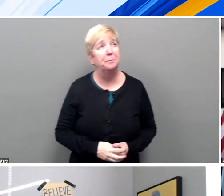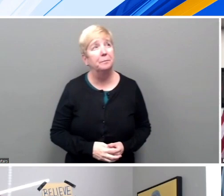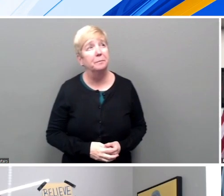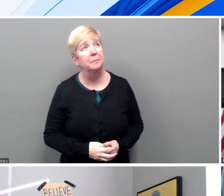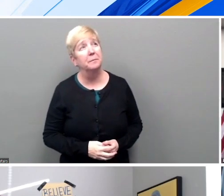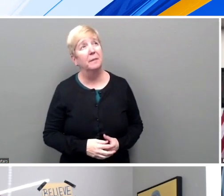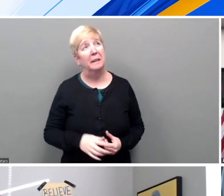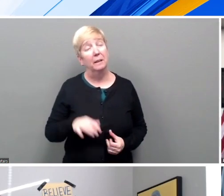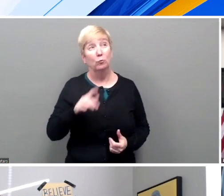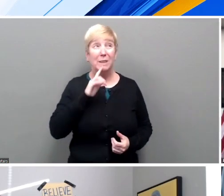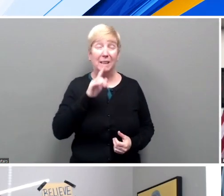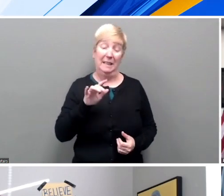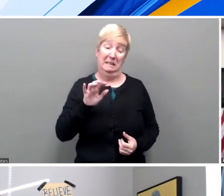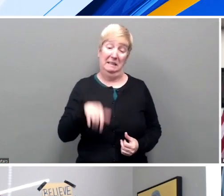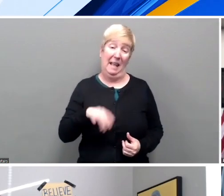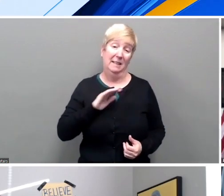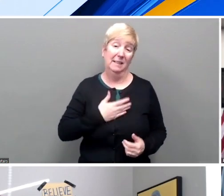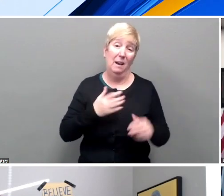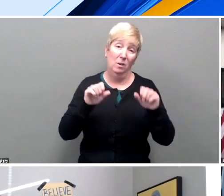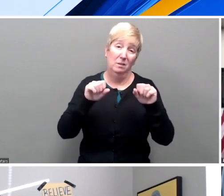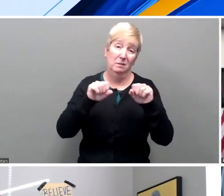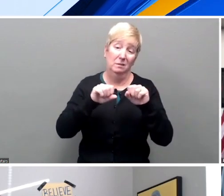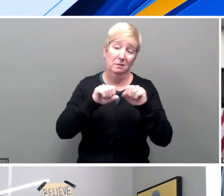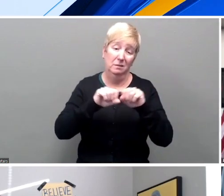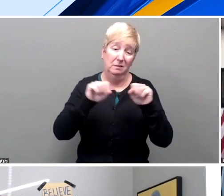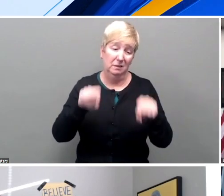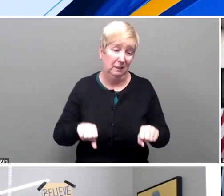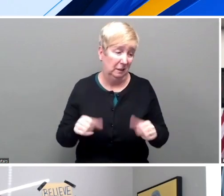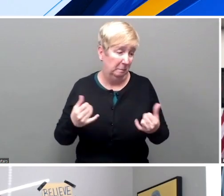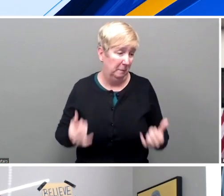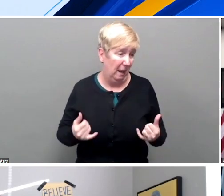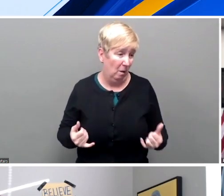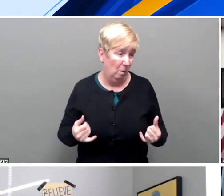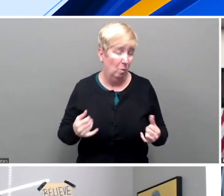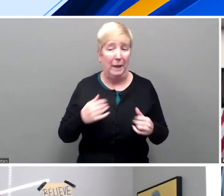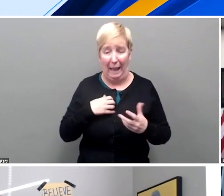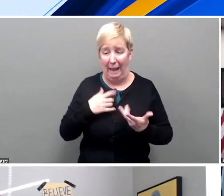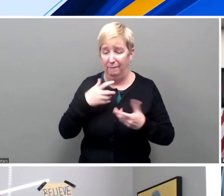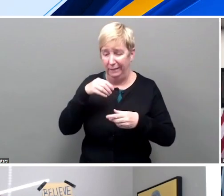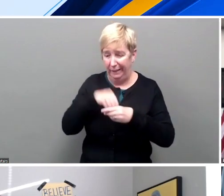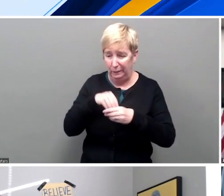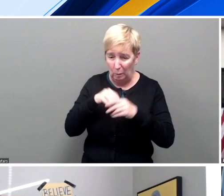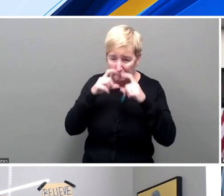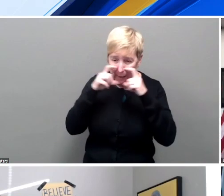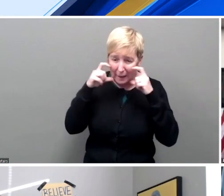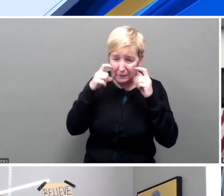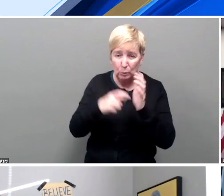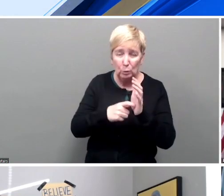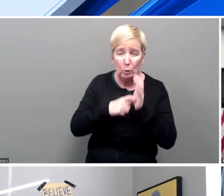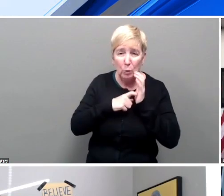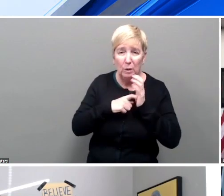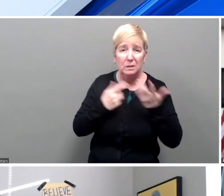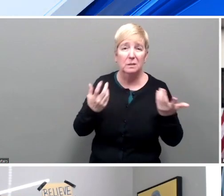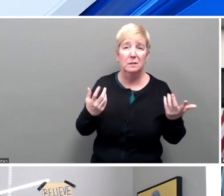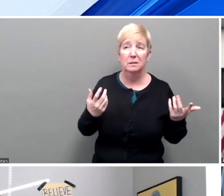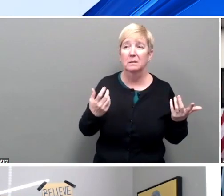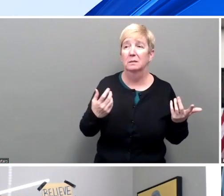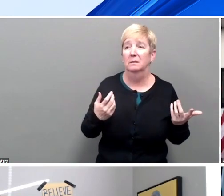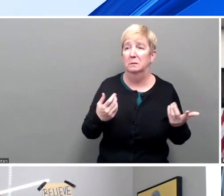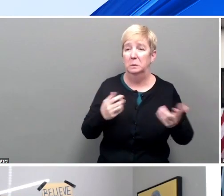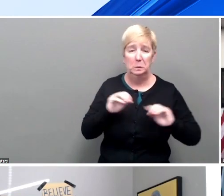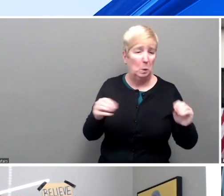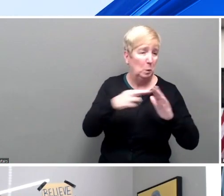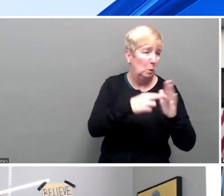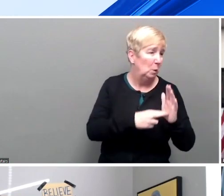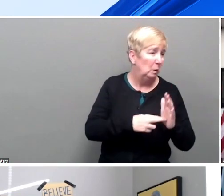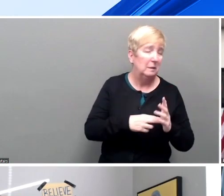right now, other than the indoor mask mandate. There are no other restrictions on people's travels back to